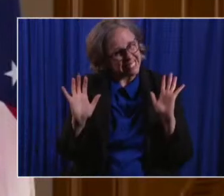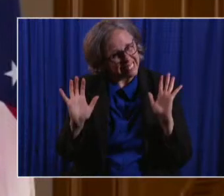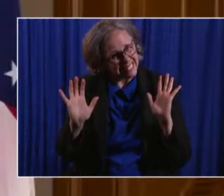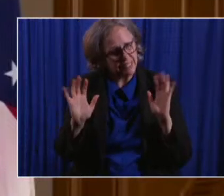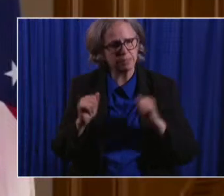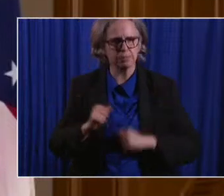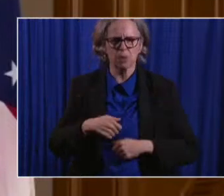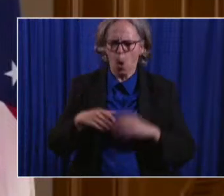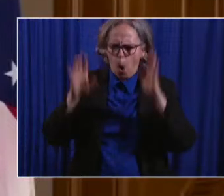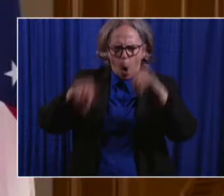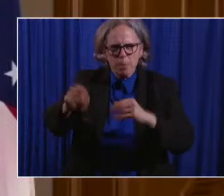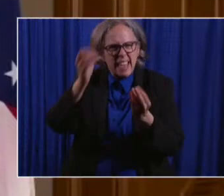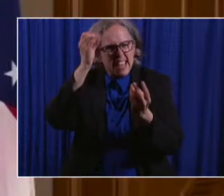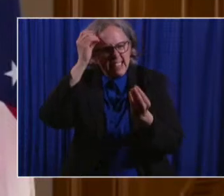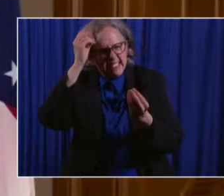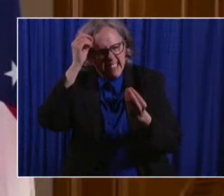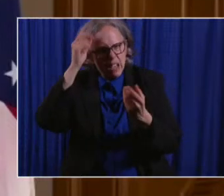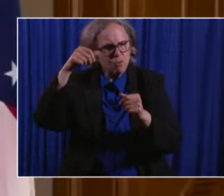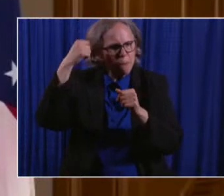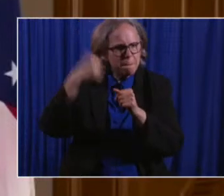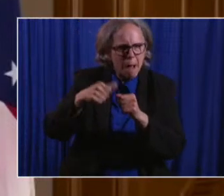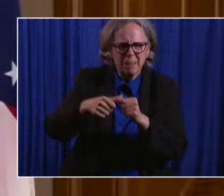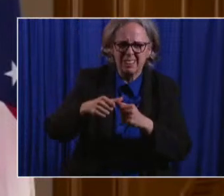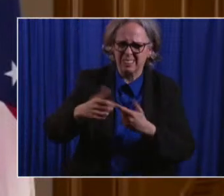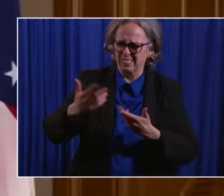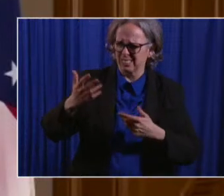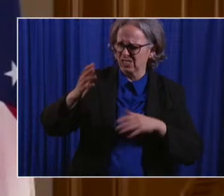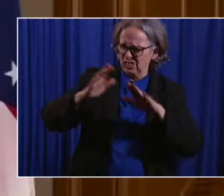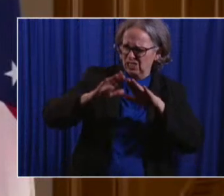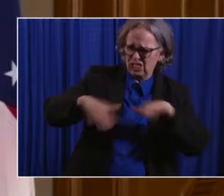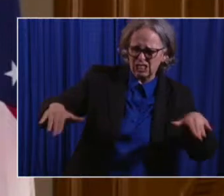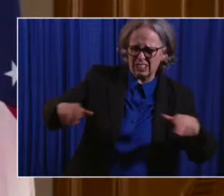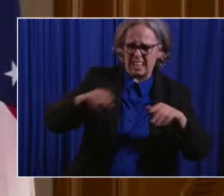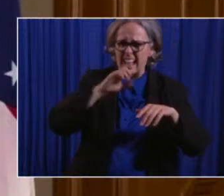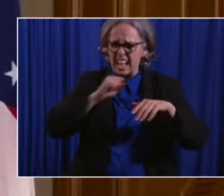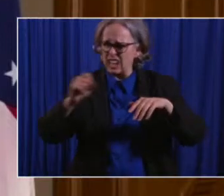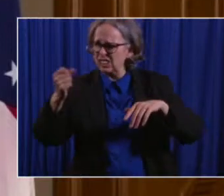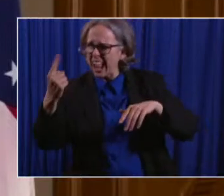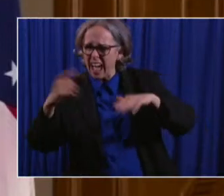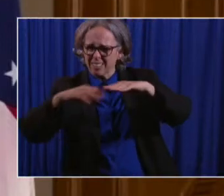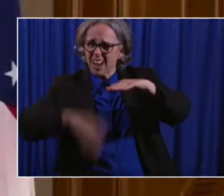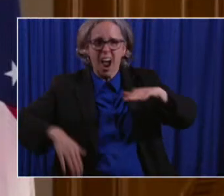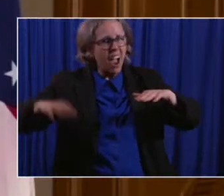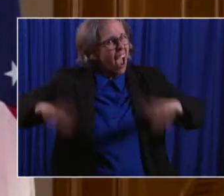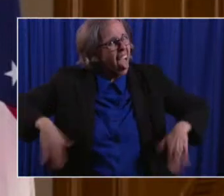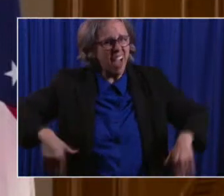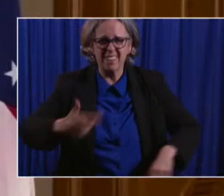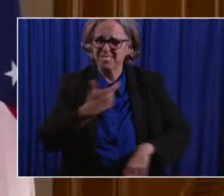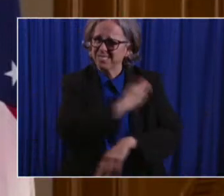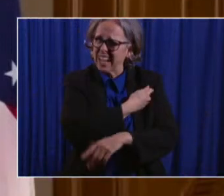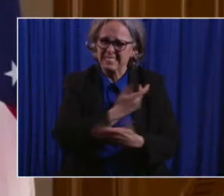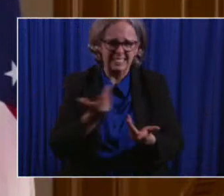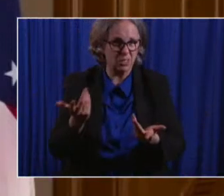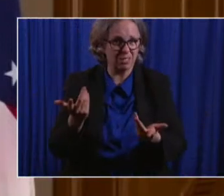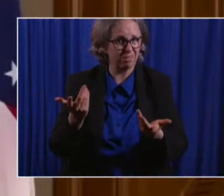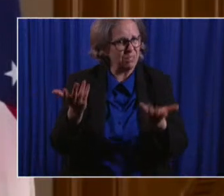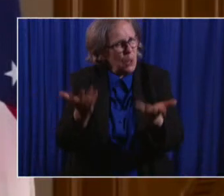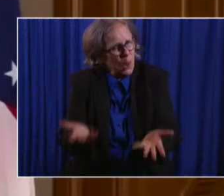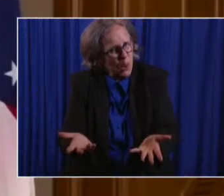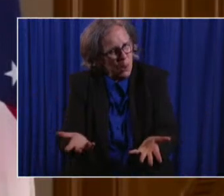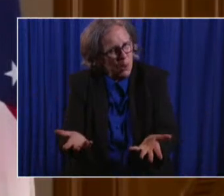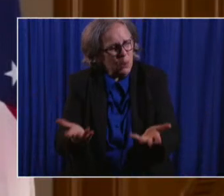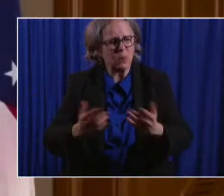the masking, but this is something that certainly has worked exceedingly well.